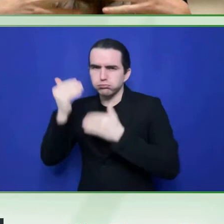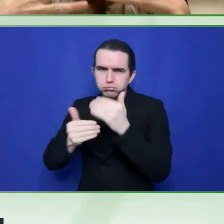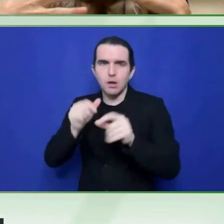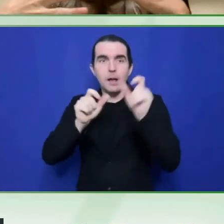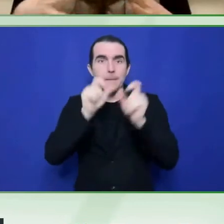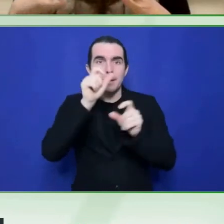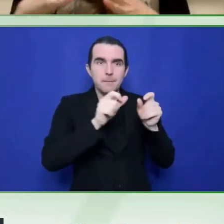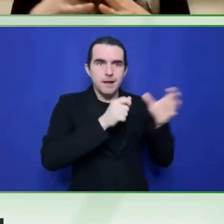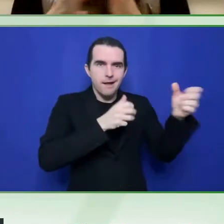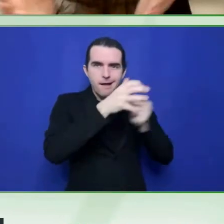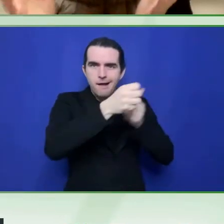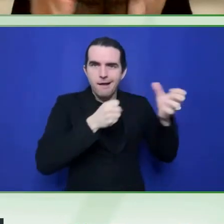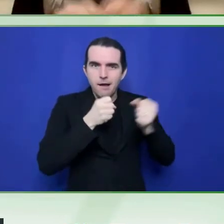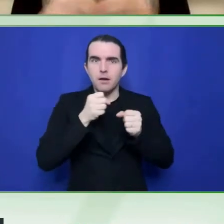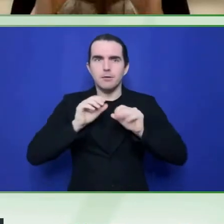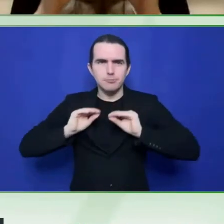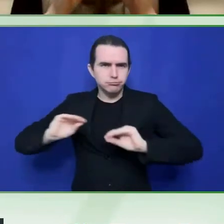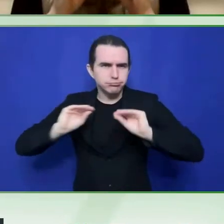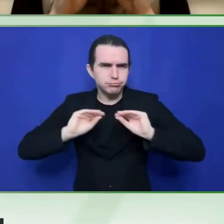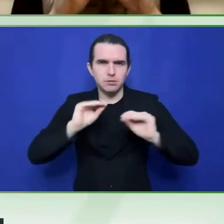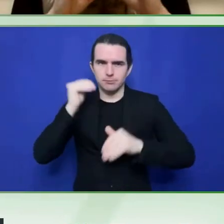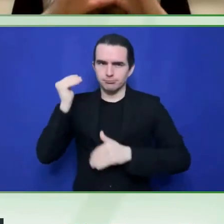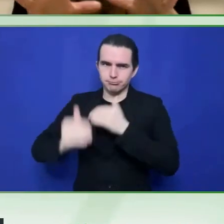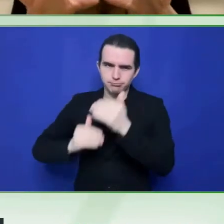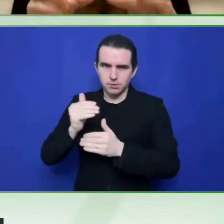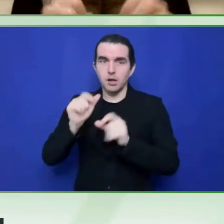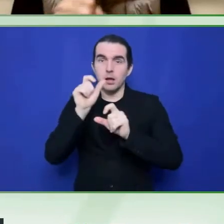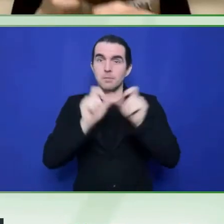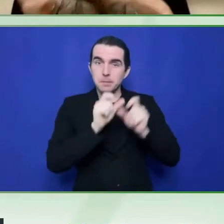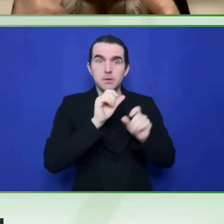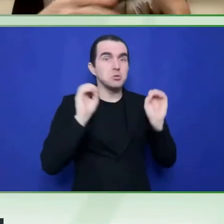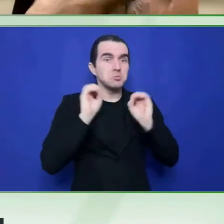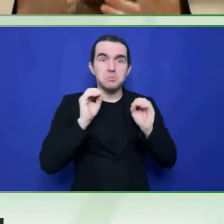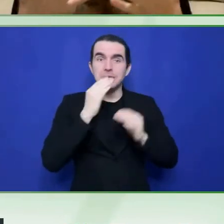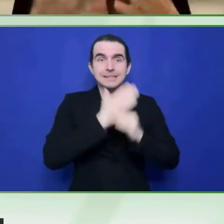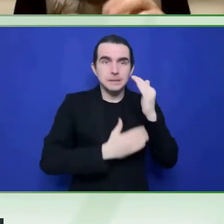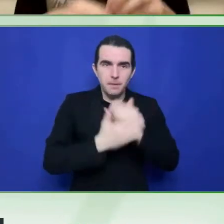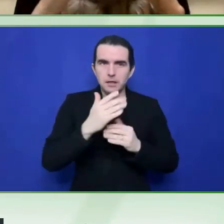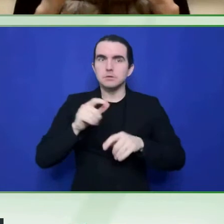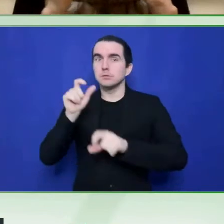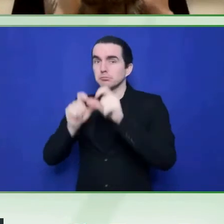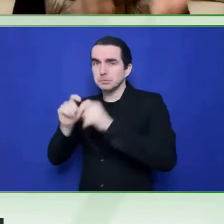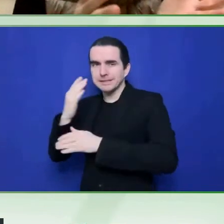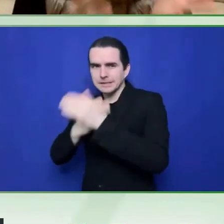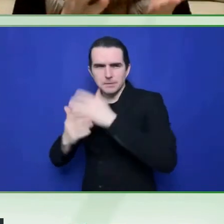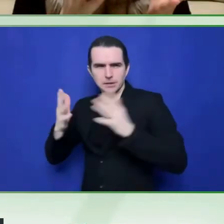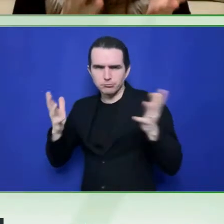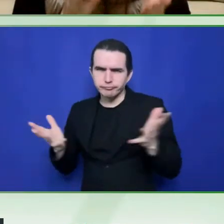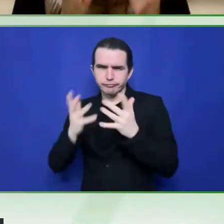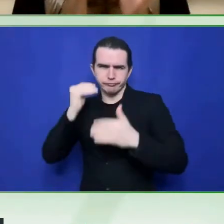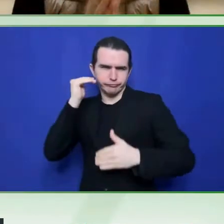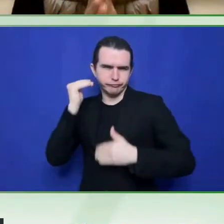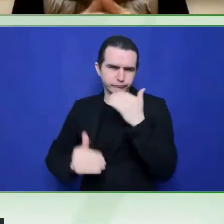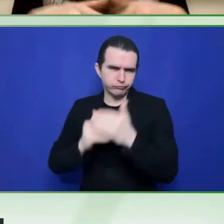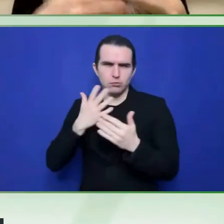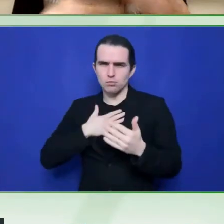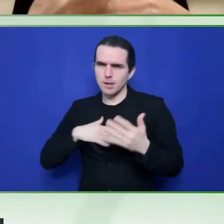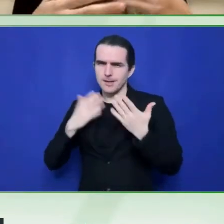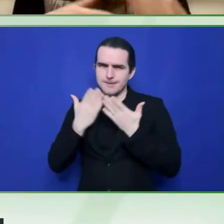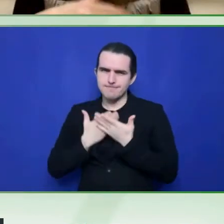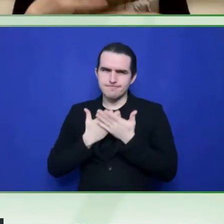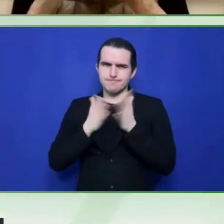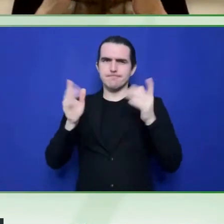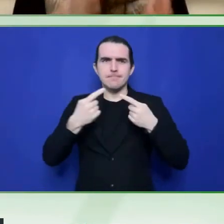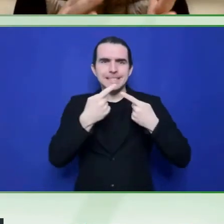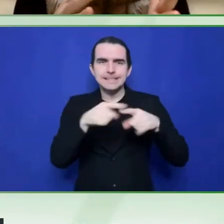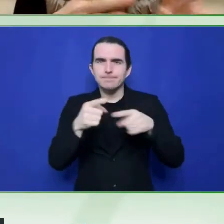us, all the companies around us are almost fully automated. So how we deal with this, we have also full automation machines to keep up